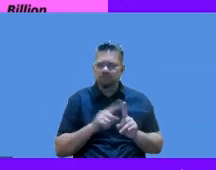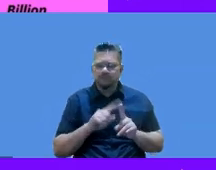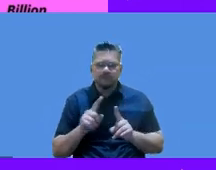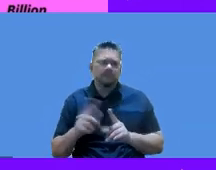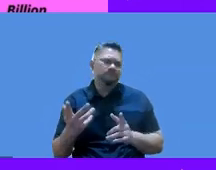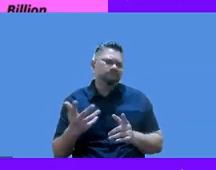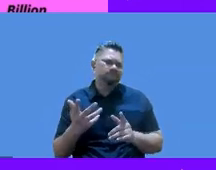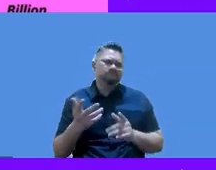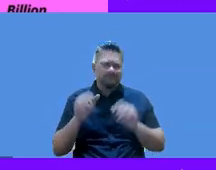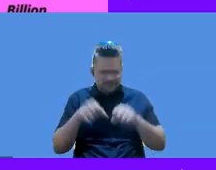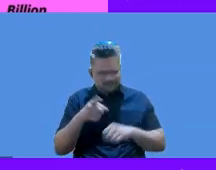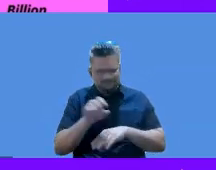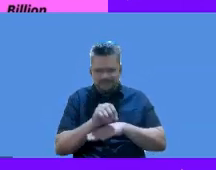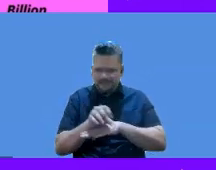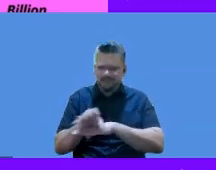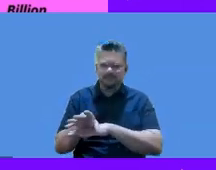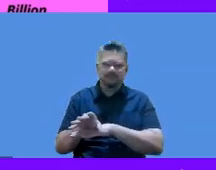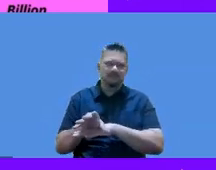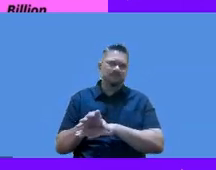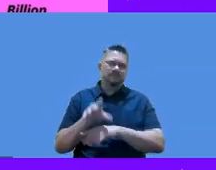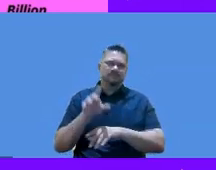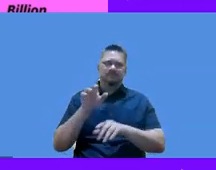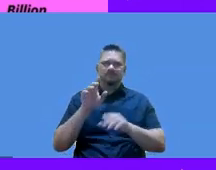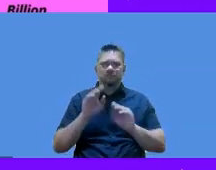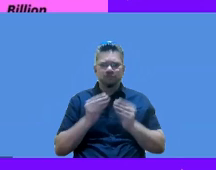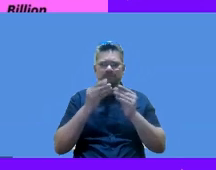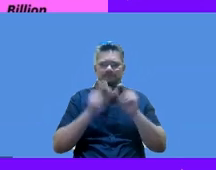young people who want to participate in a global forum in order